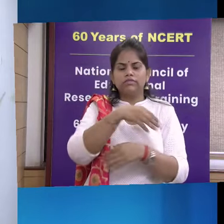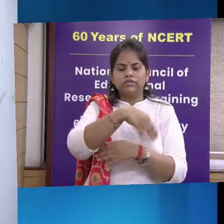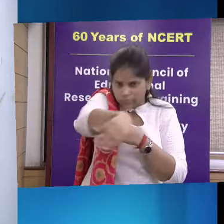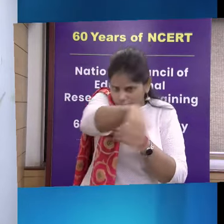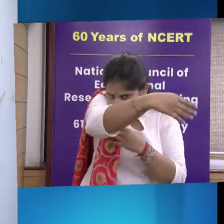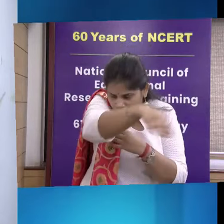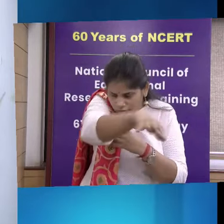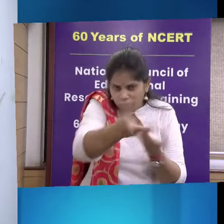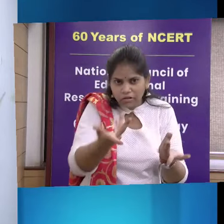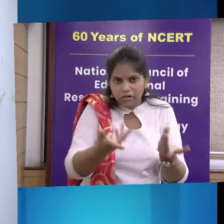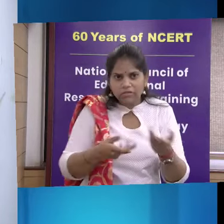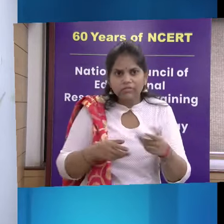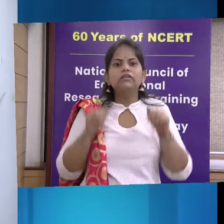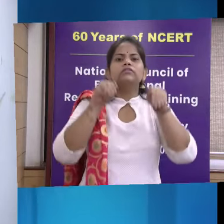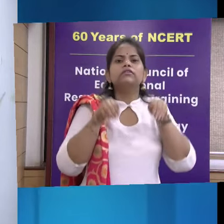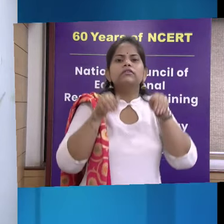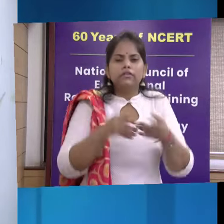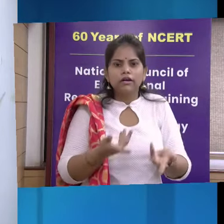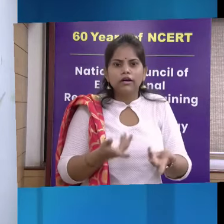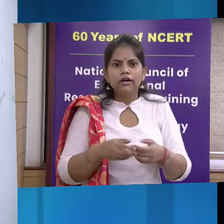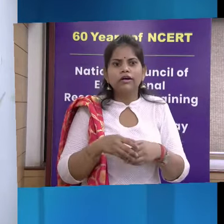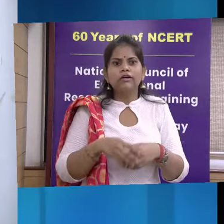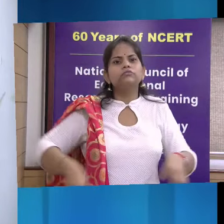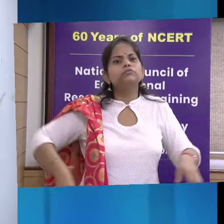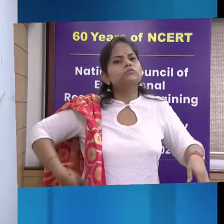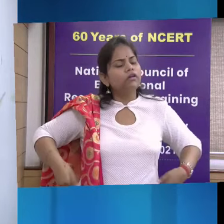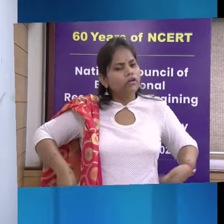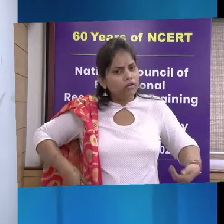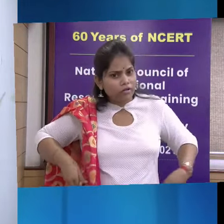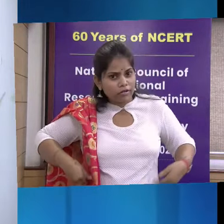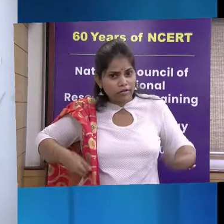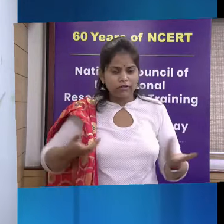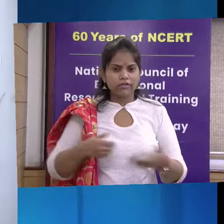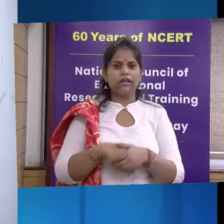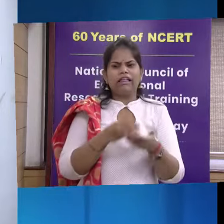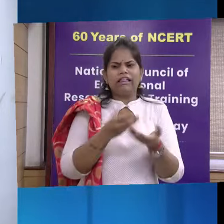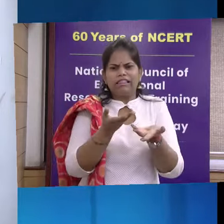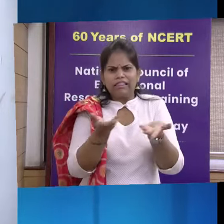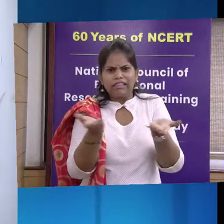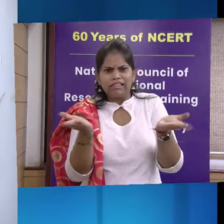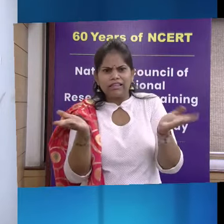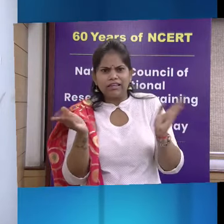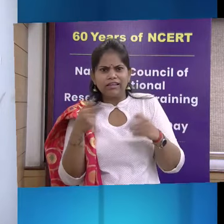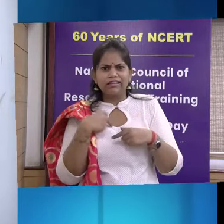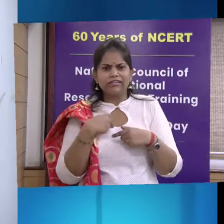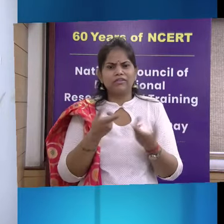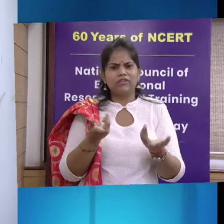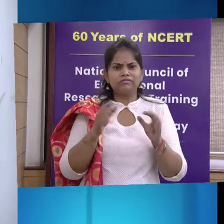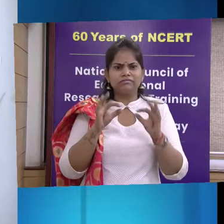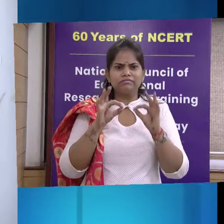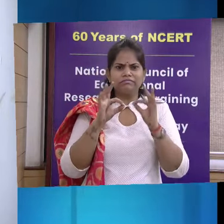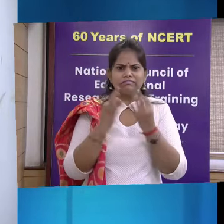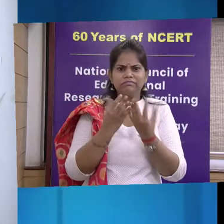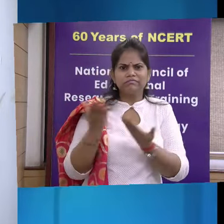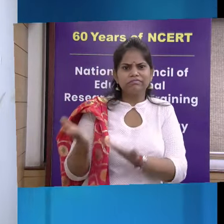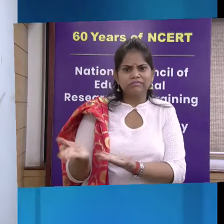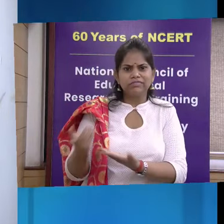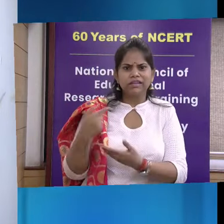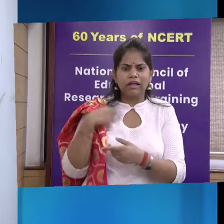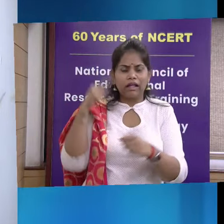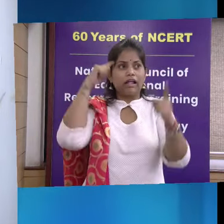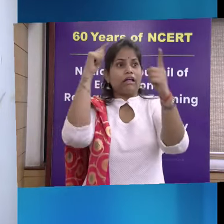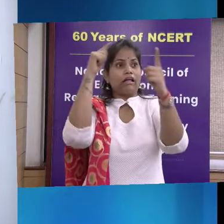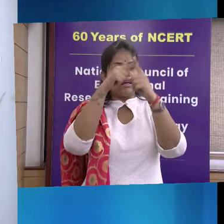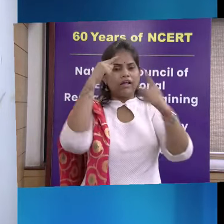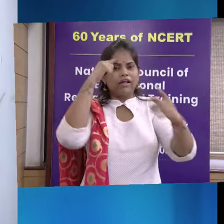Mr. Kangaroo, Mr. Monkey, and these fellows held a meeting to agree upon their